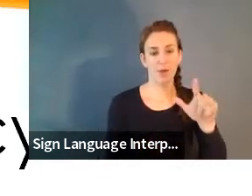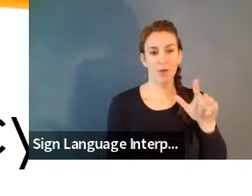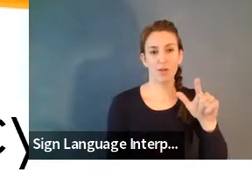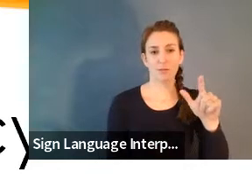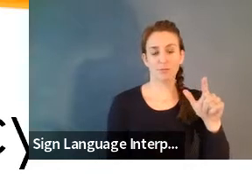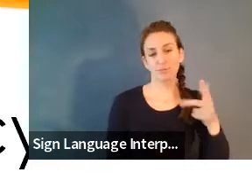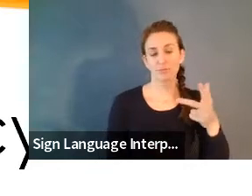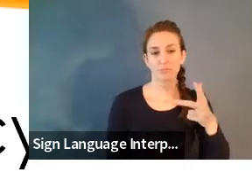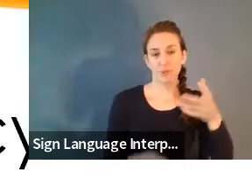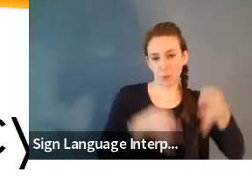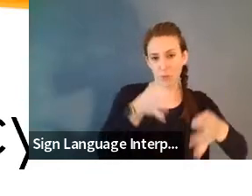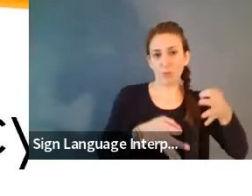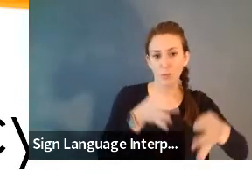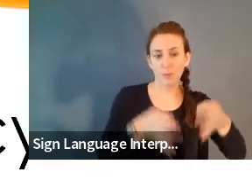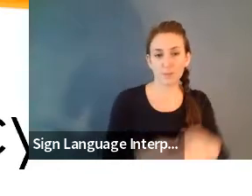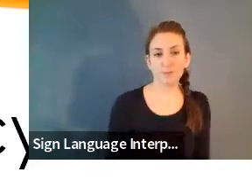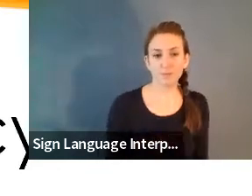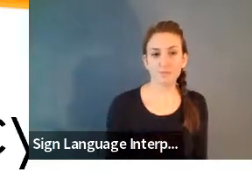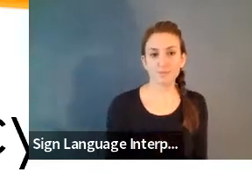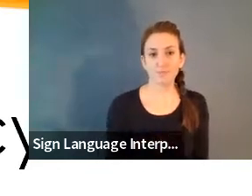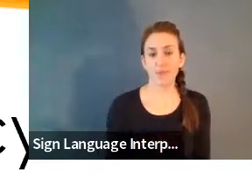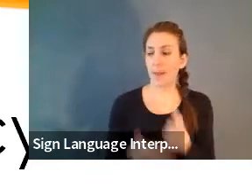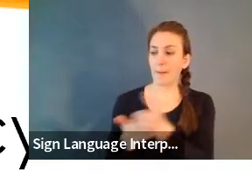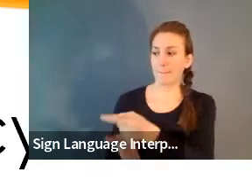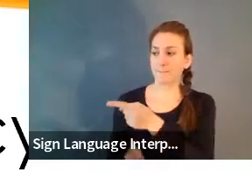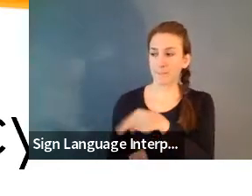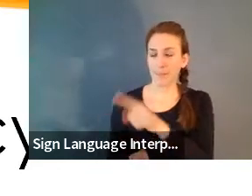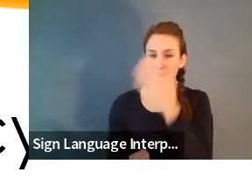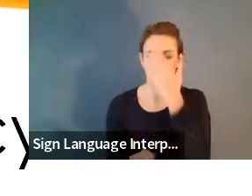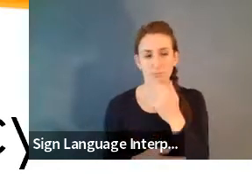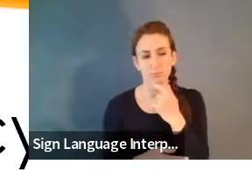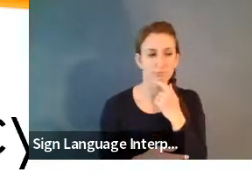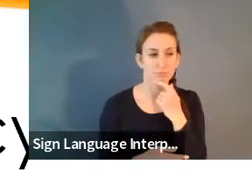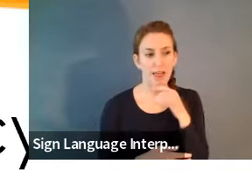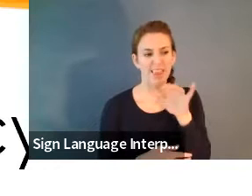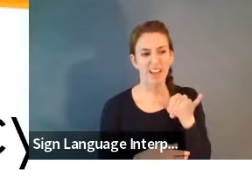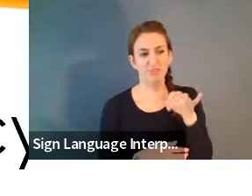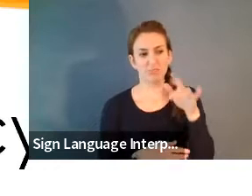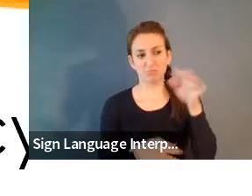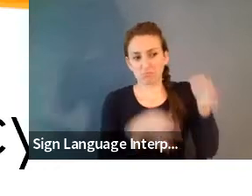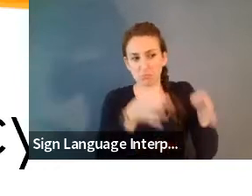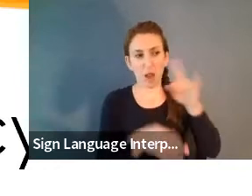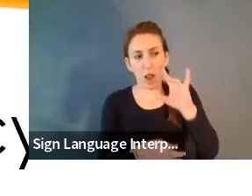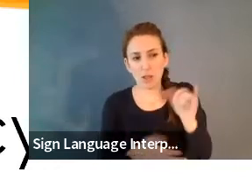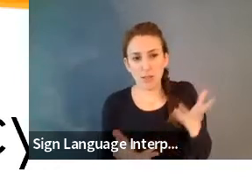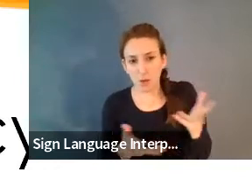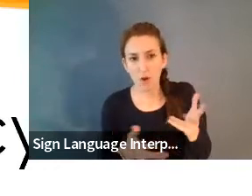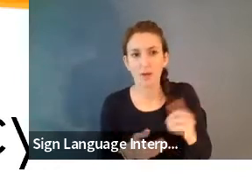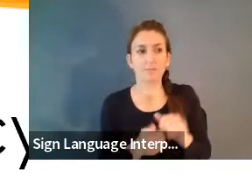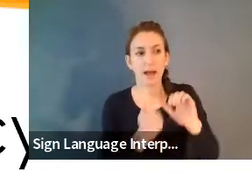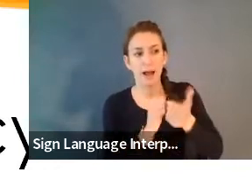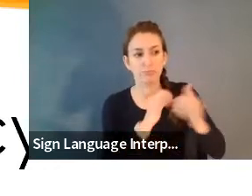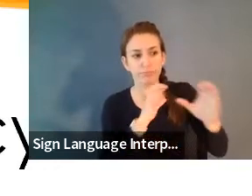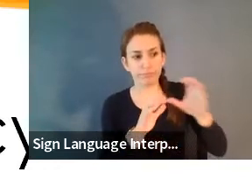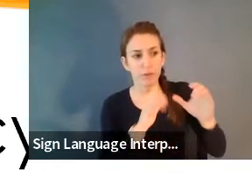appellants through what the hearing process will look like, communicating with opposing counsel from the city